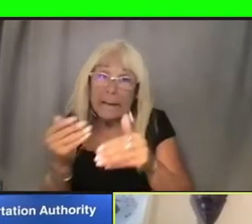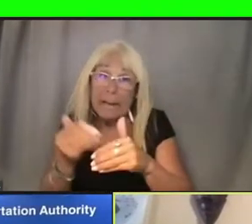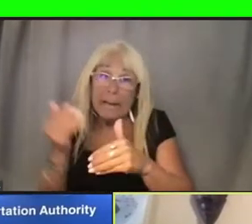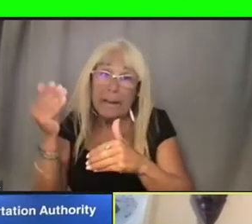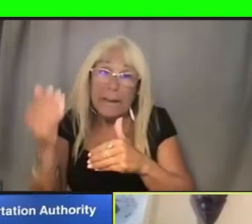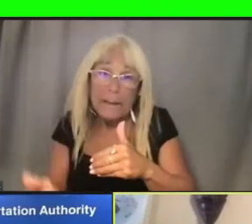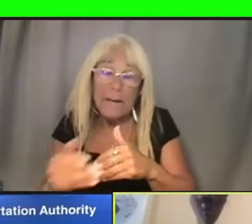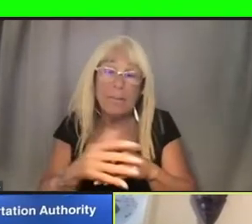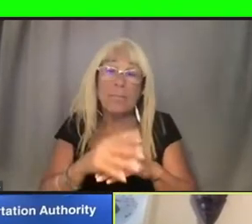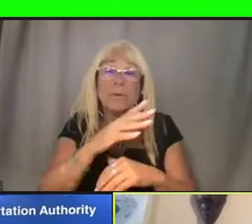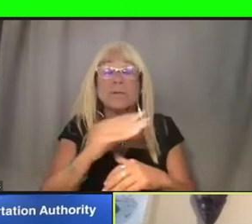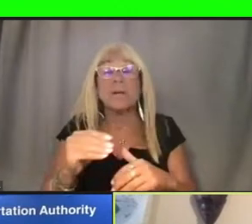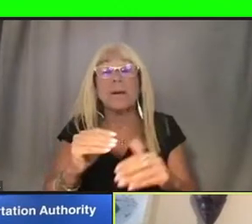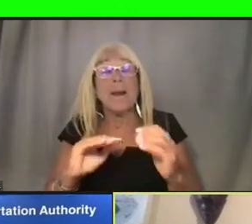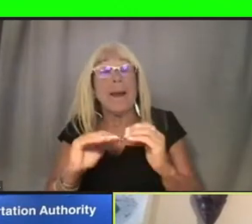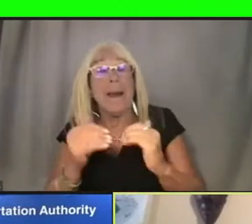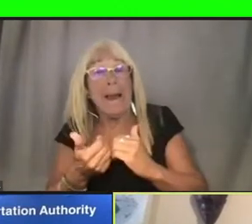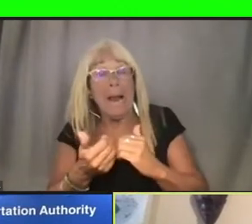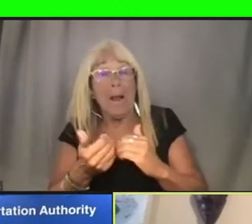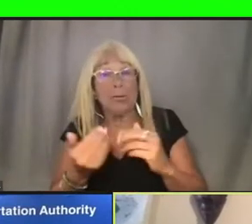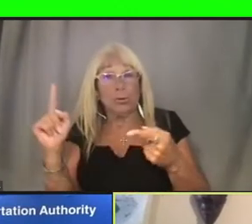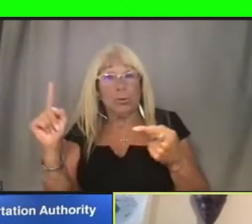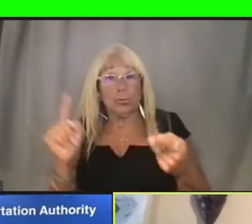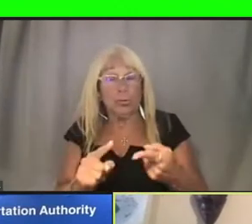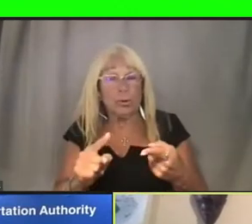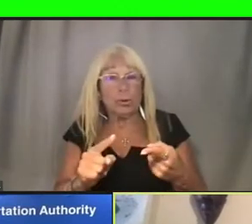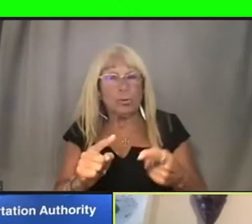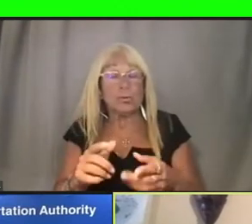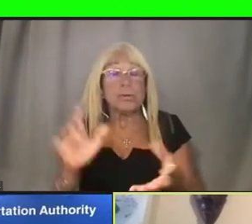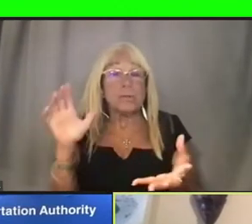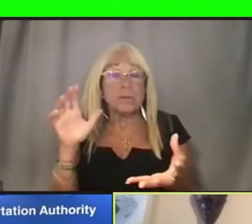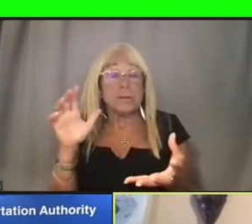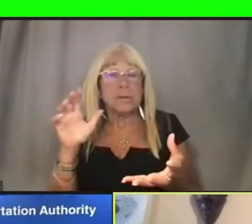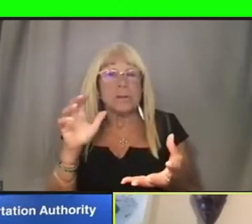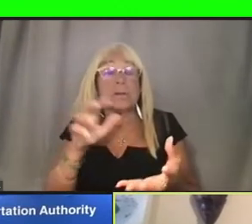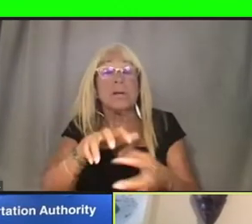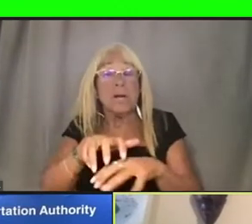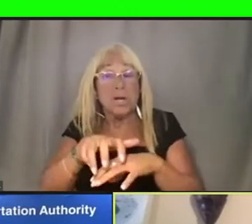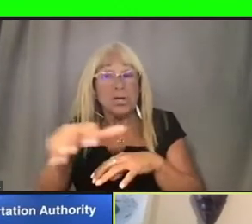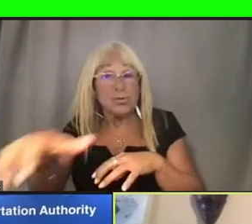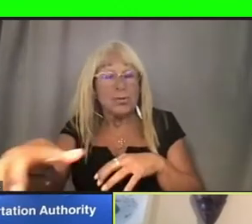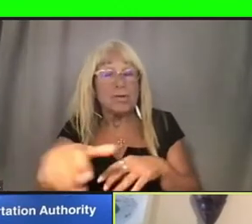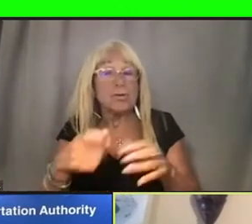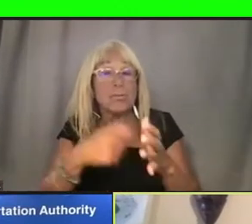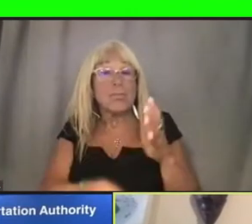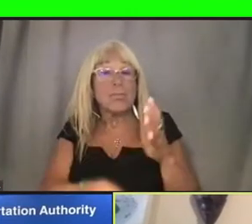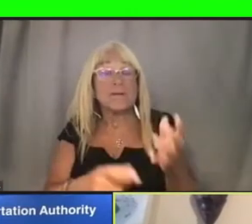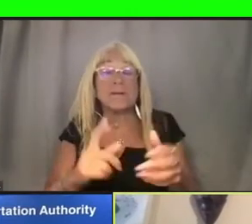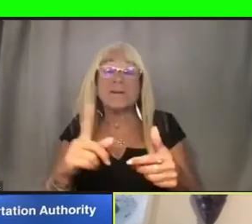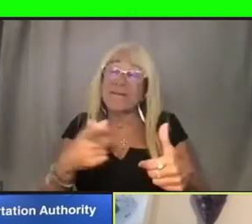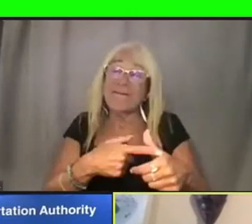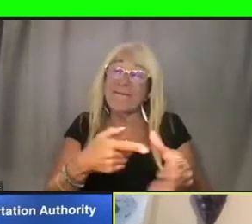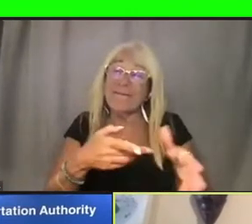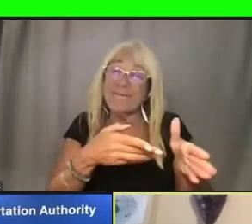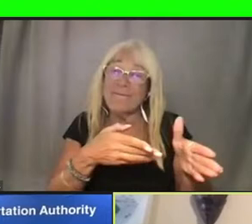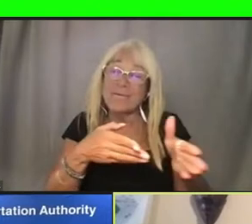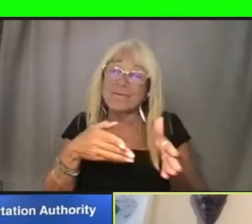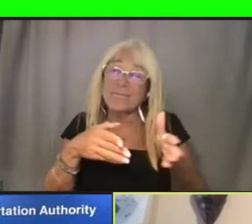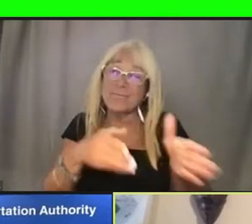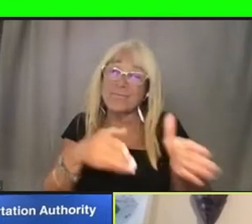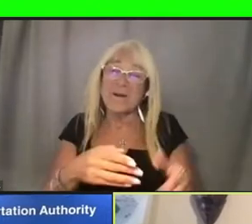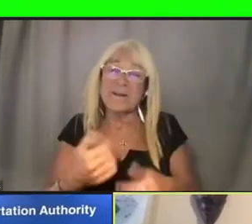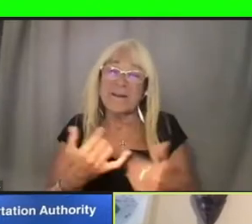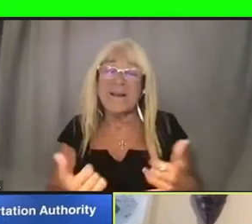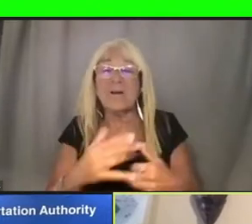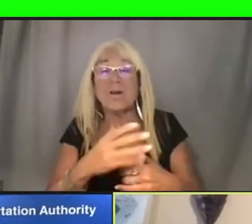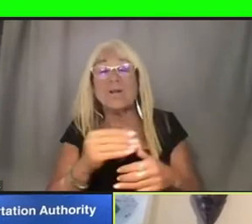congestion pricing but it is the only reasonable first step to take in addressing a planet an obvious crisis and